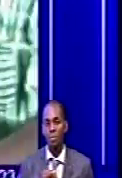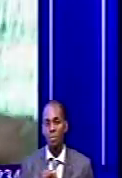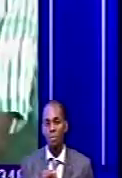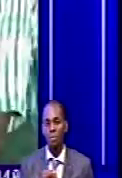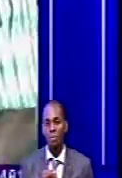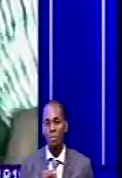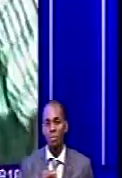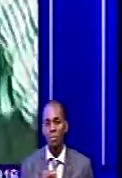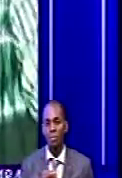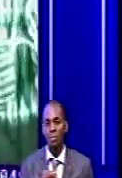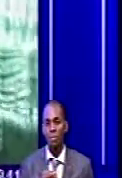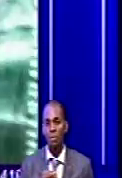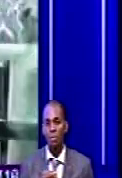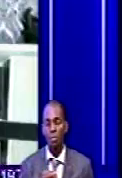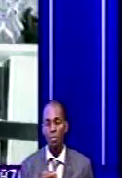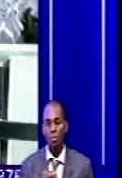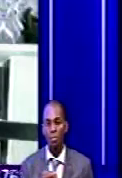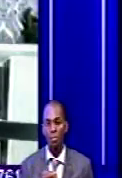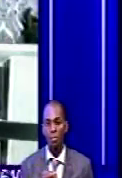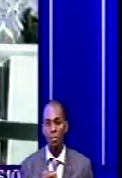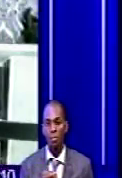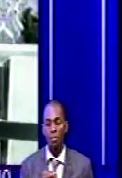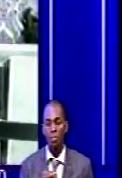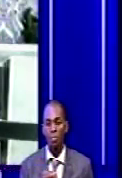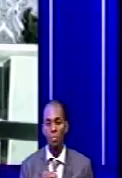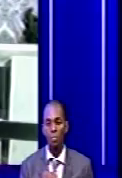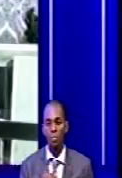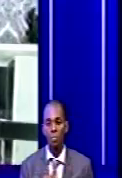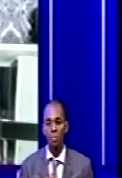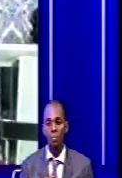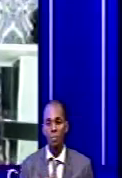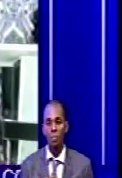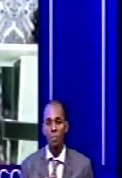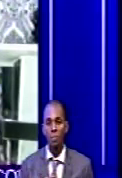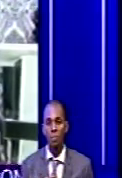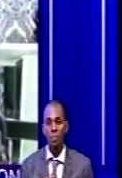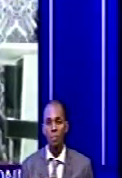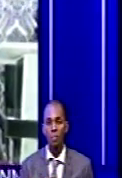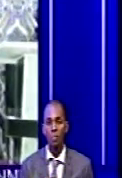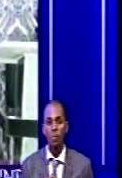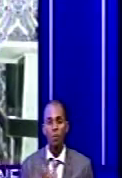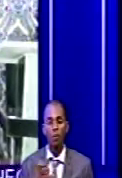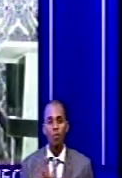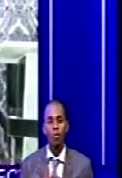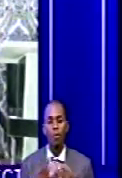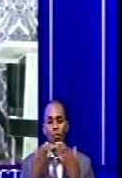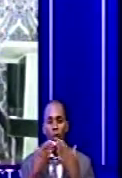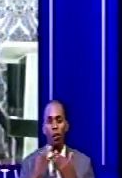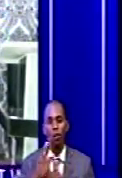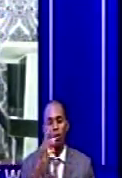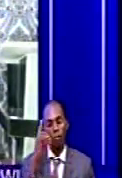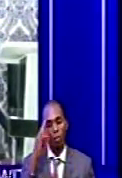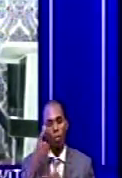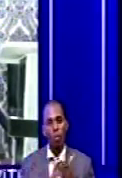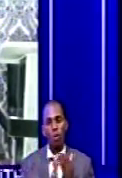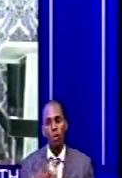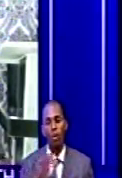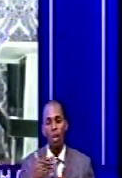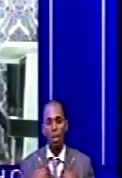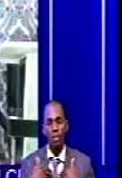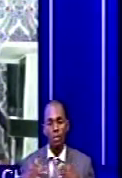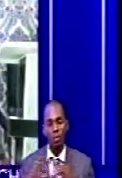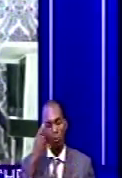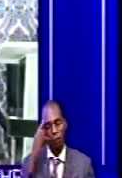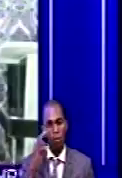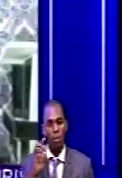Next. Praise the Lord. Praise the Lord. My name is Naglory